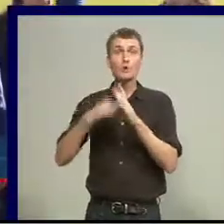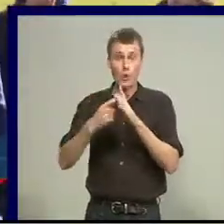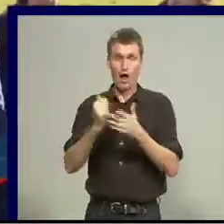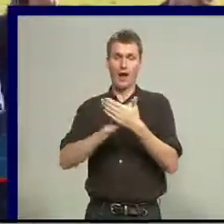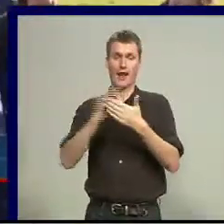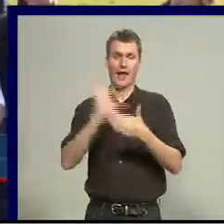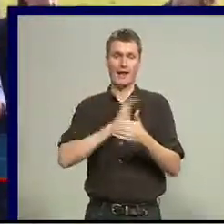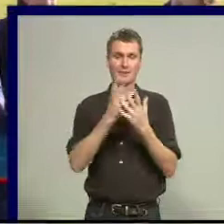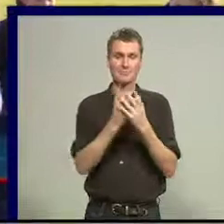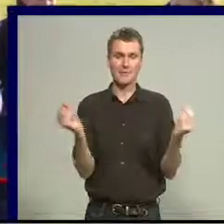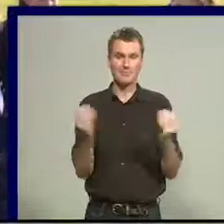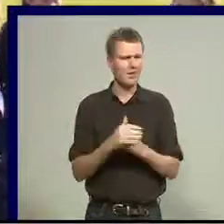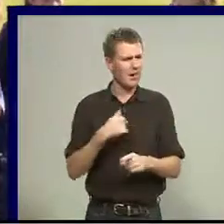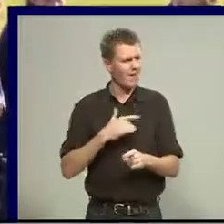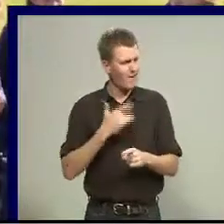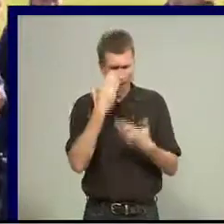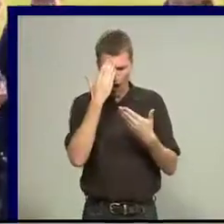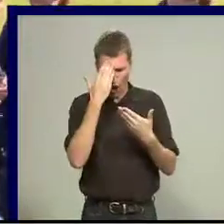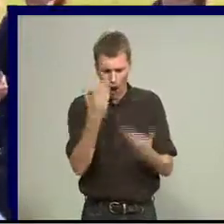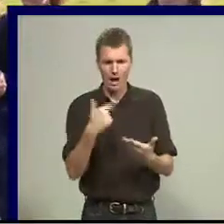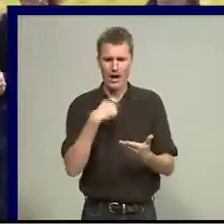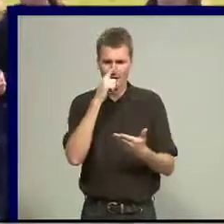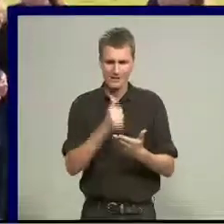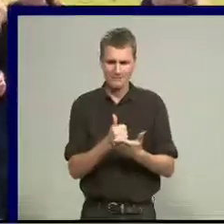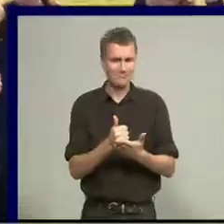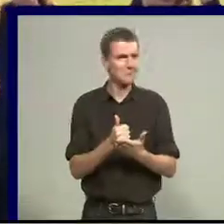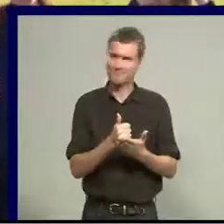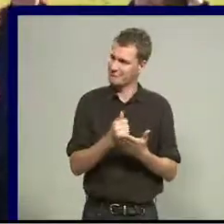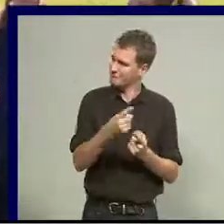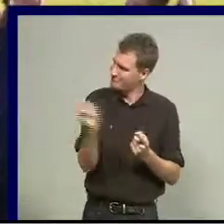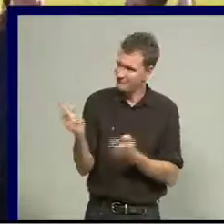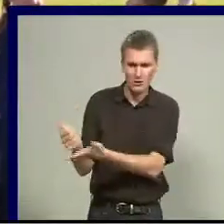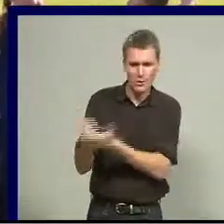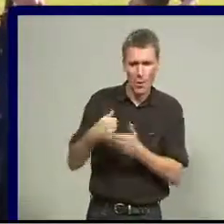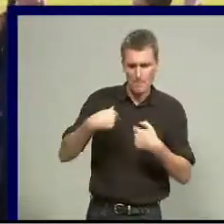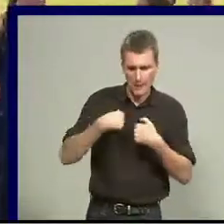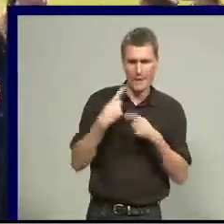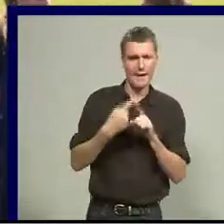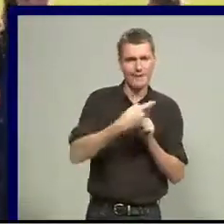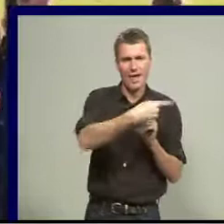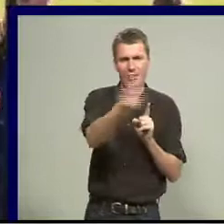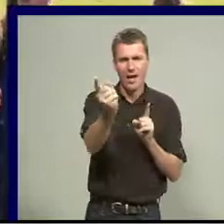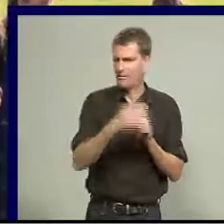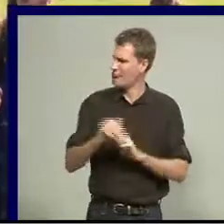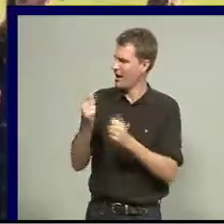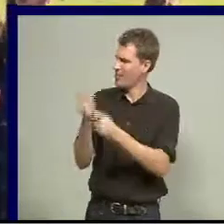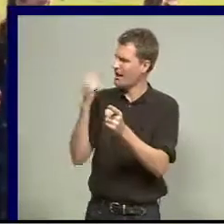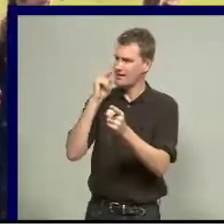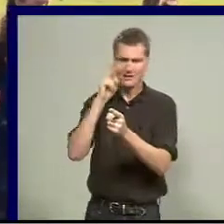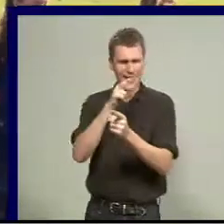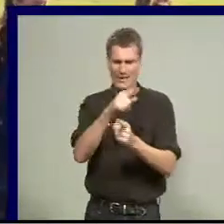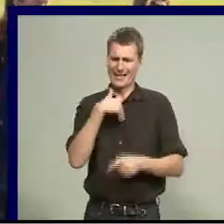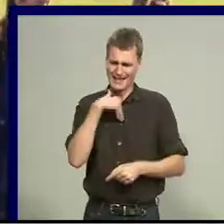help, not just me, but people like me. And it's really cool that they can see that this is a need and this is a cause, and